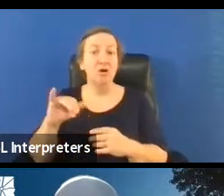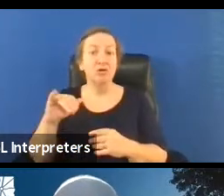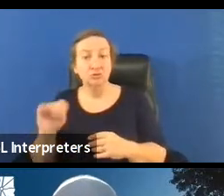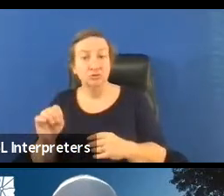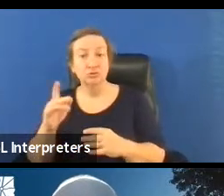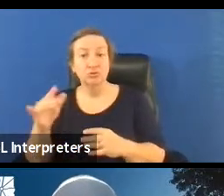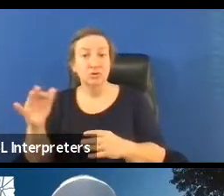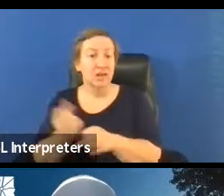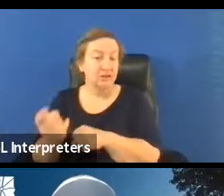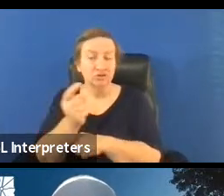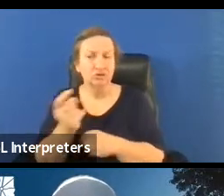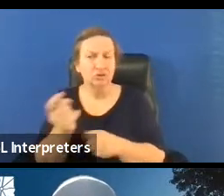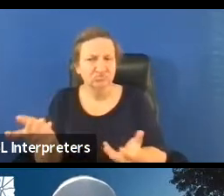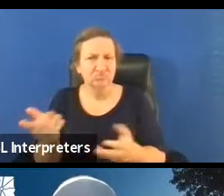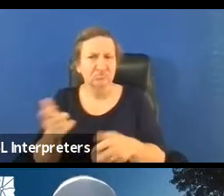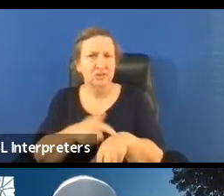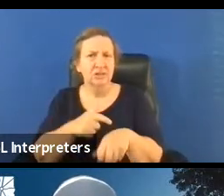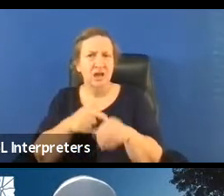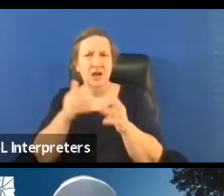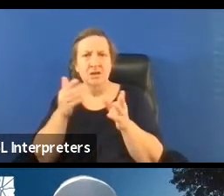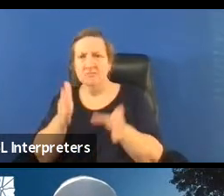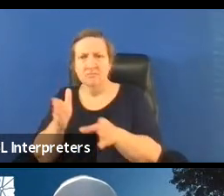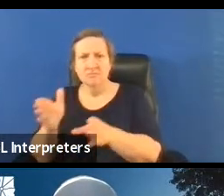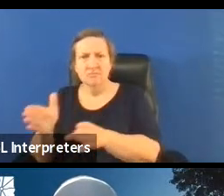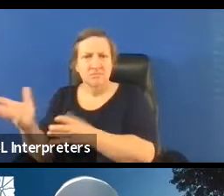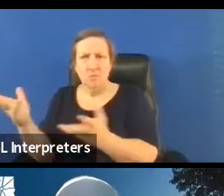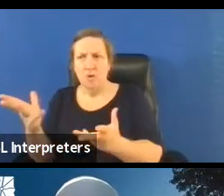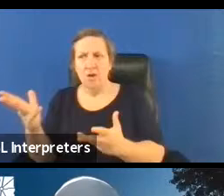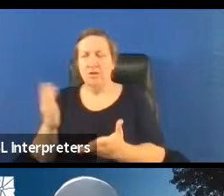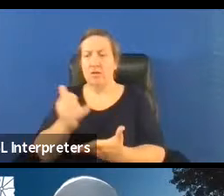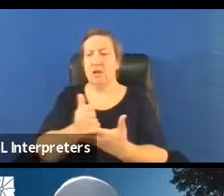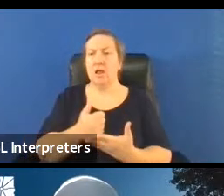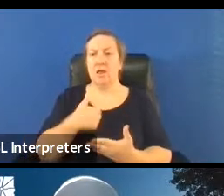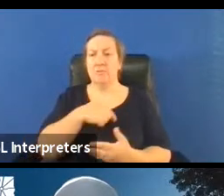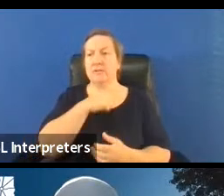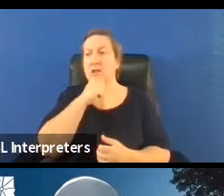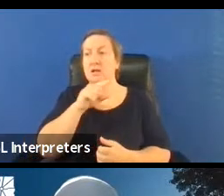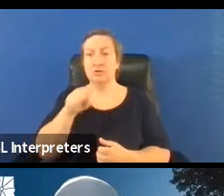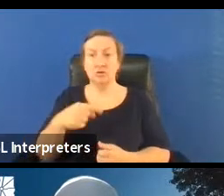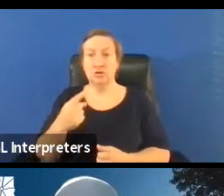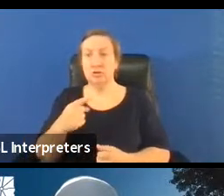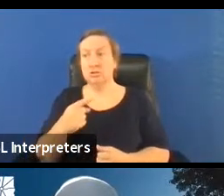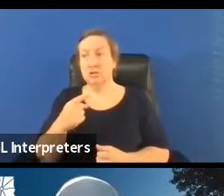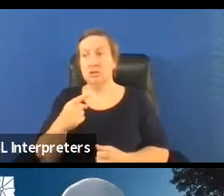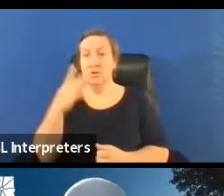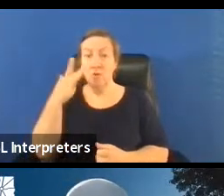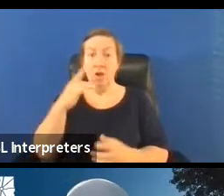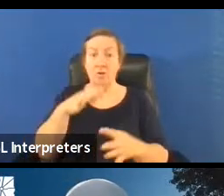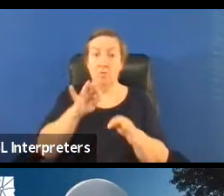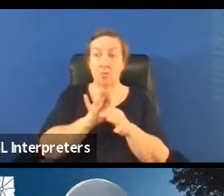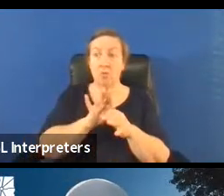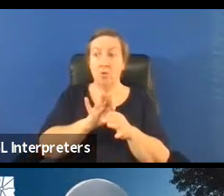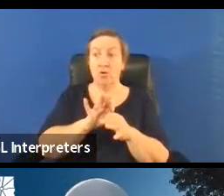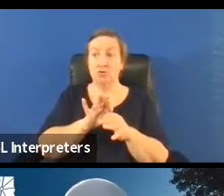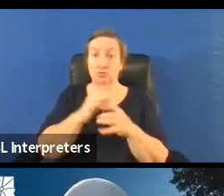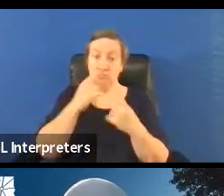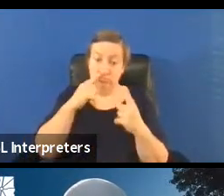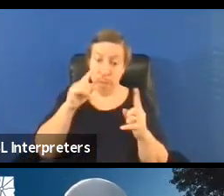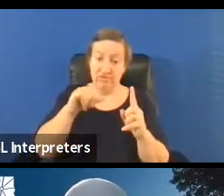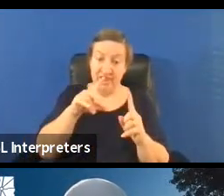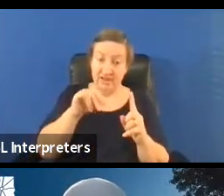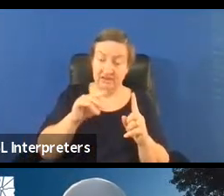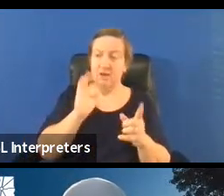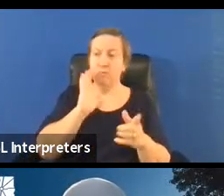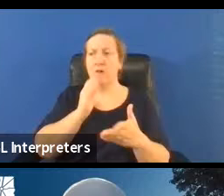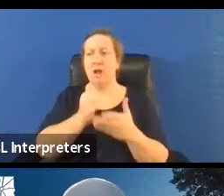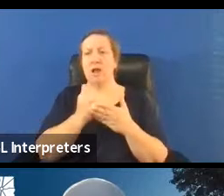next year, because I think that'll help us not just in our diligence of why it's so important to get to some of the dates, but it would certainly help